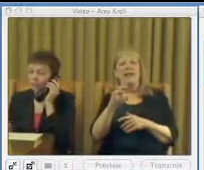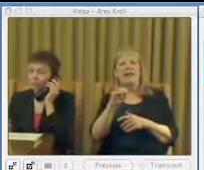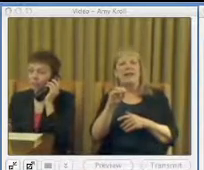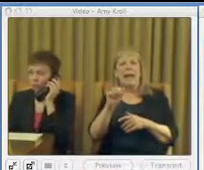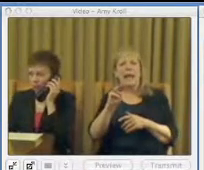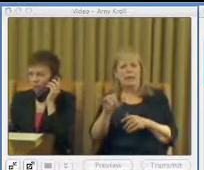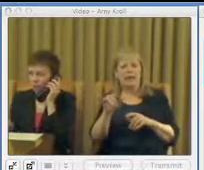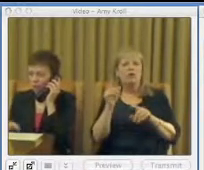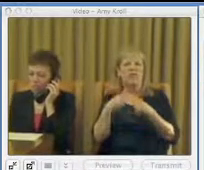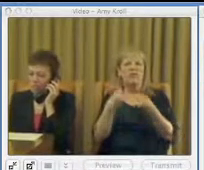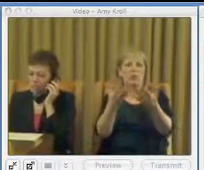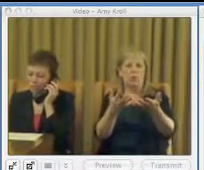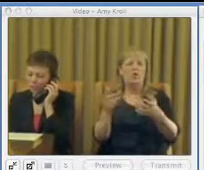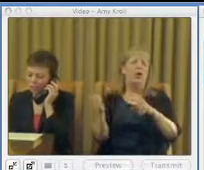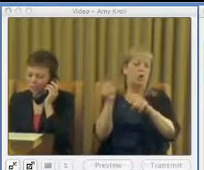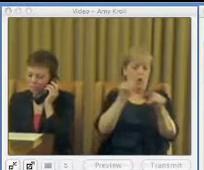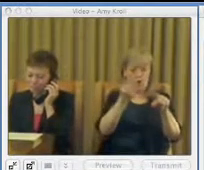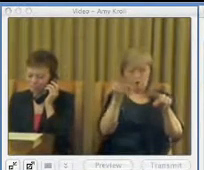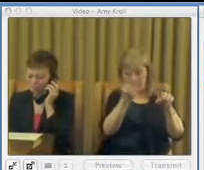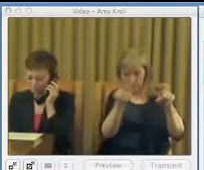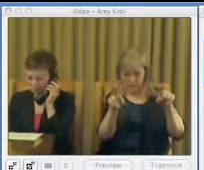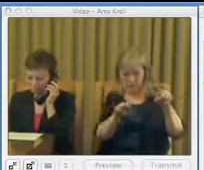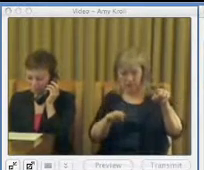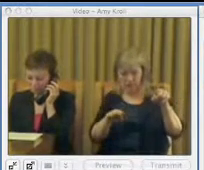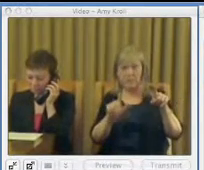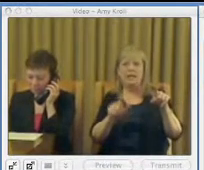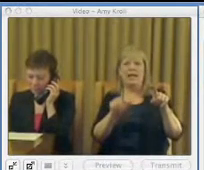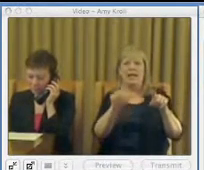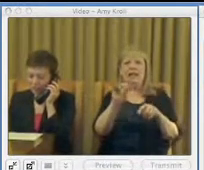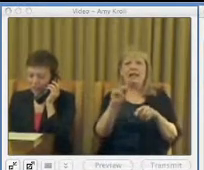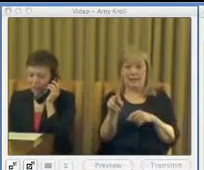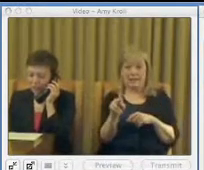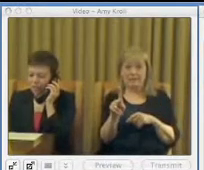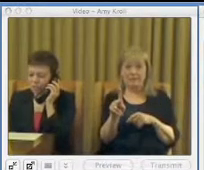that will link will take you to the survey at the bottom of the page.